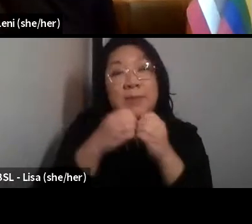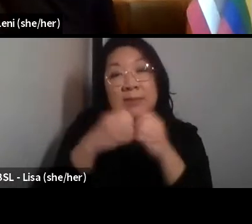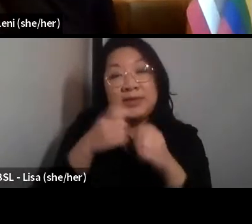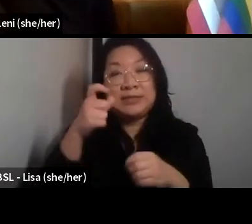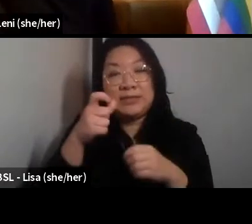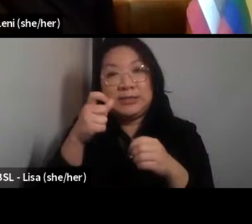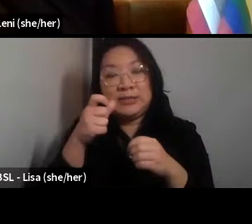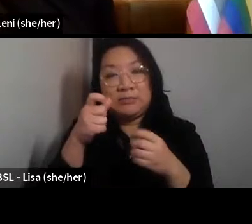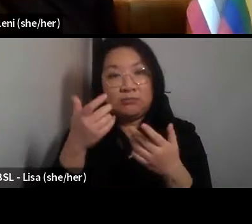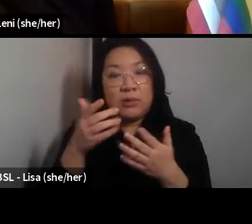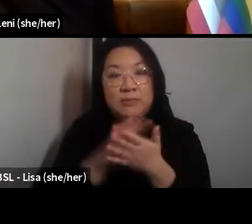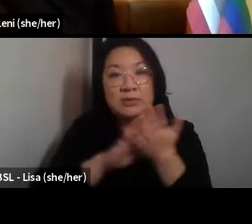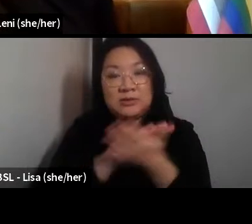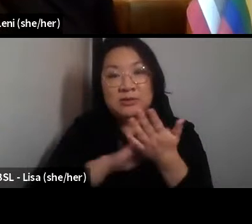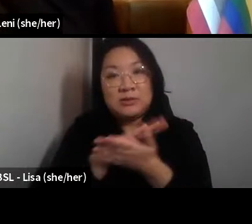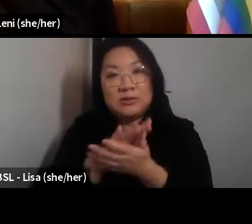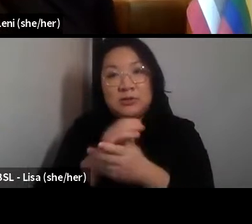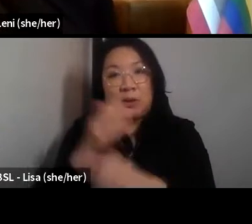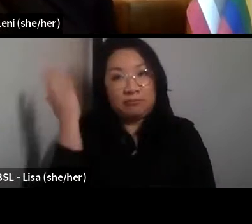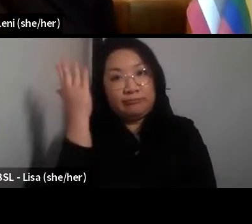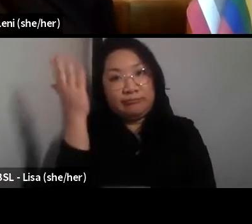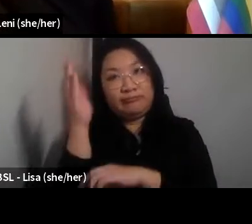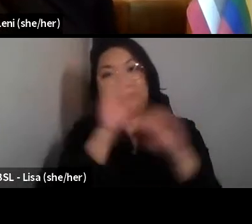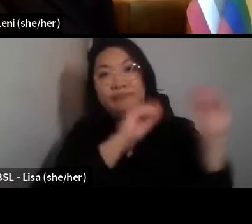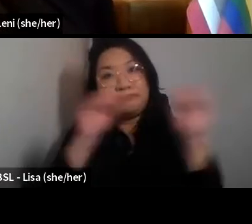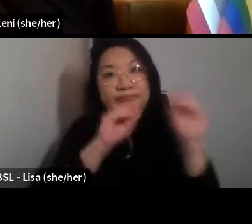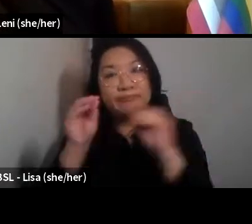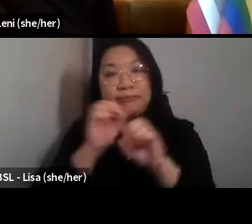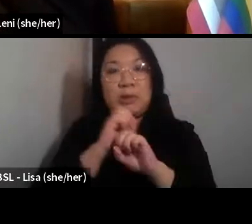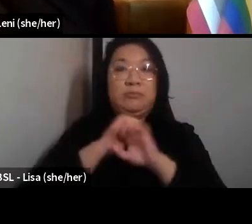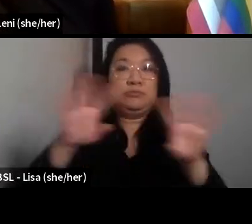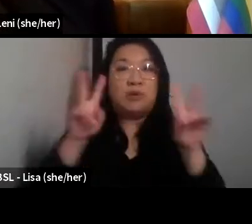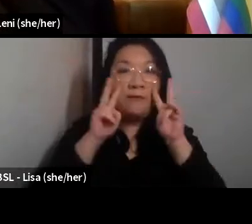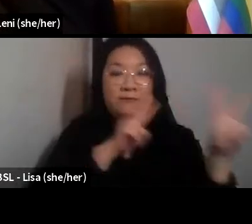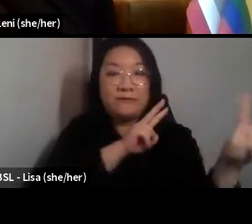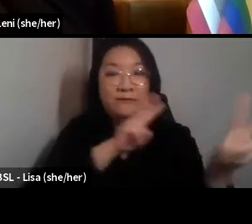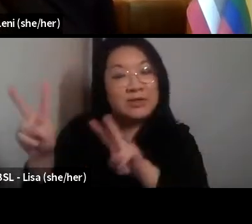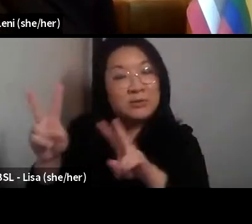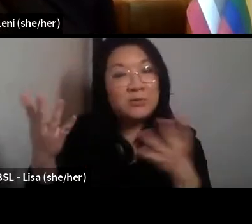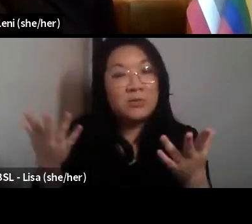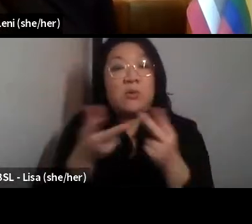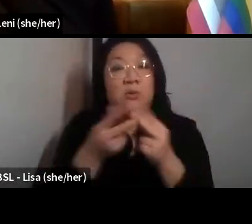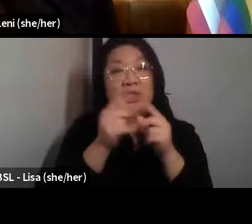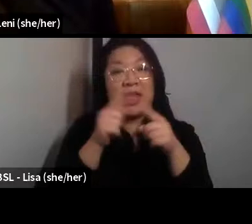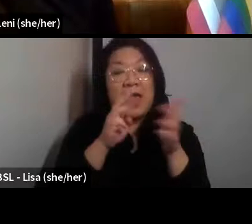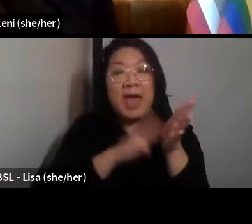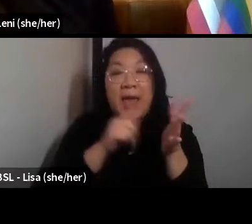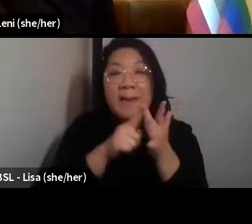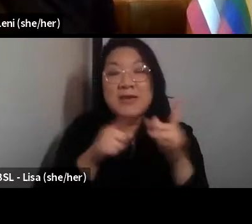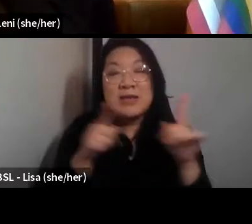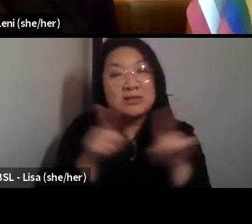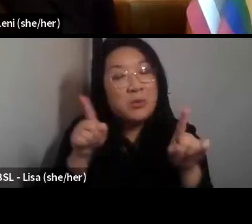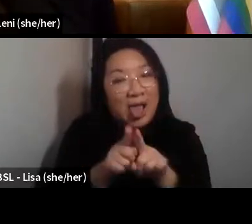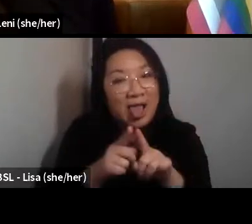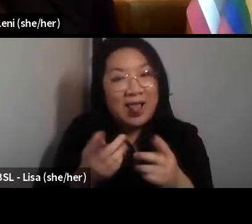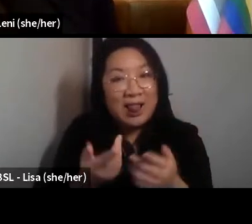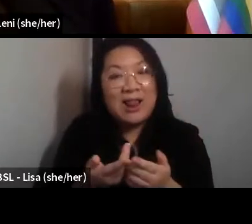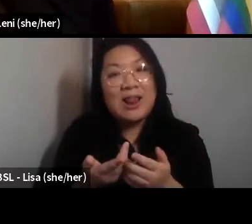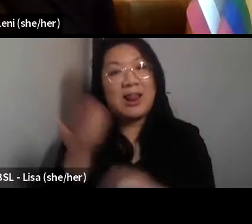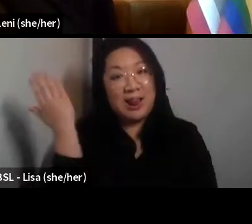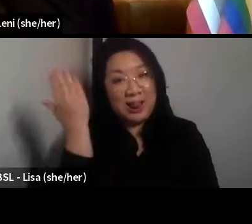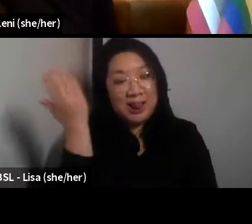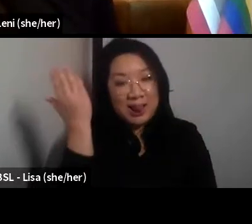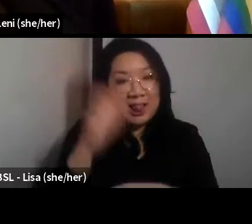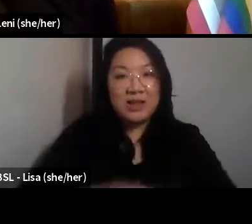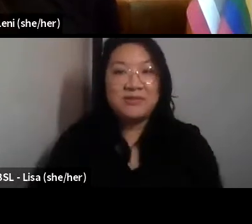a radio series that I just produced with another one of our panelists, Emmy, as a guest. So yeah, that's a bit of what I'm